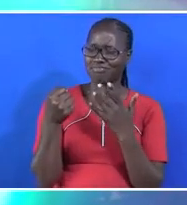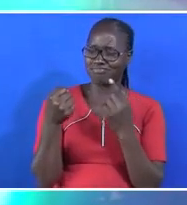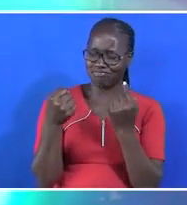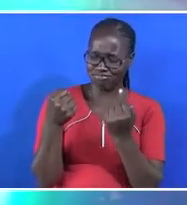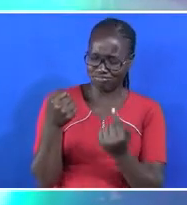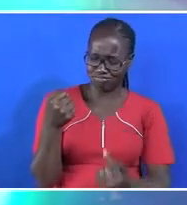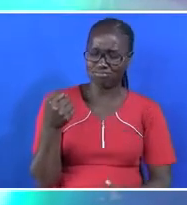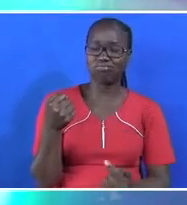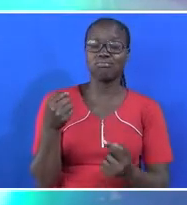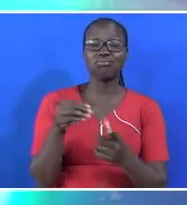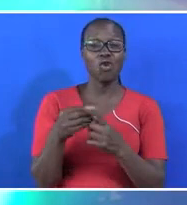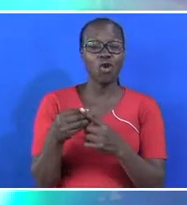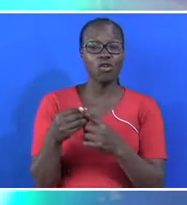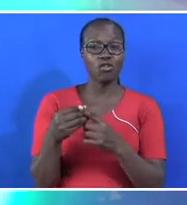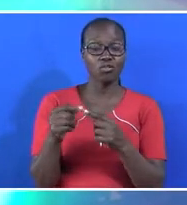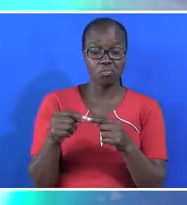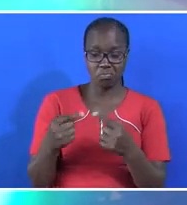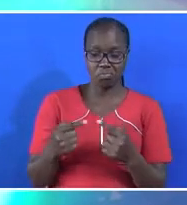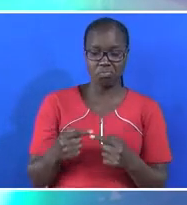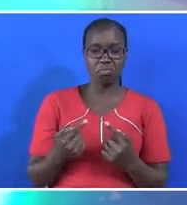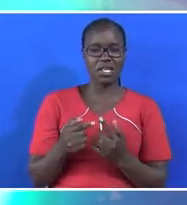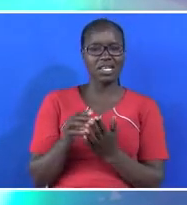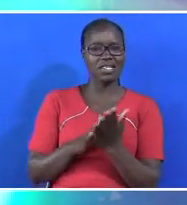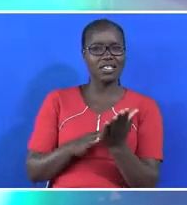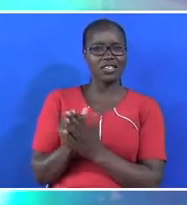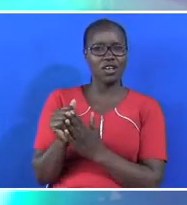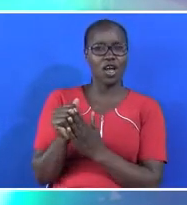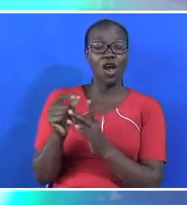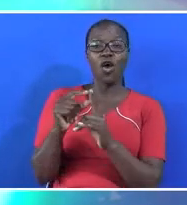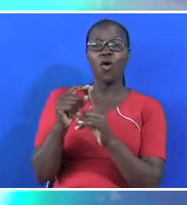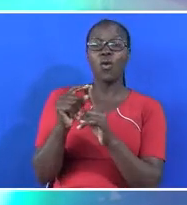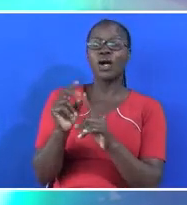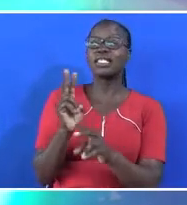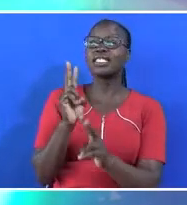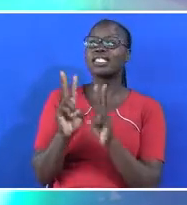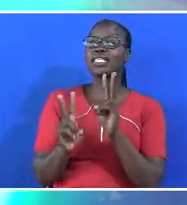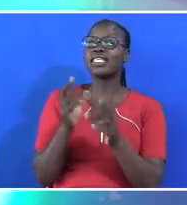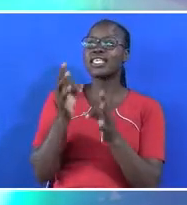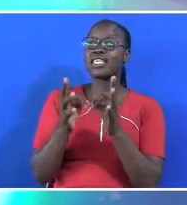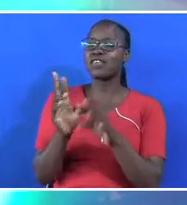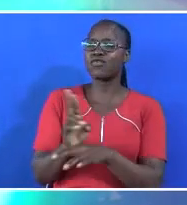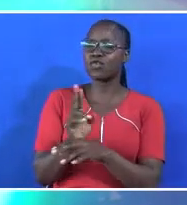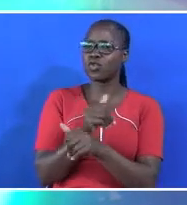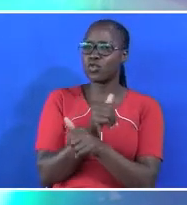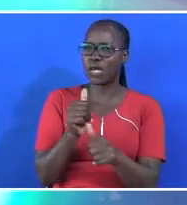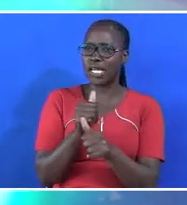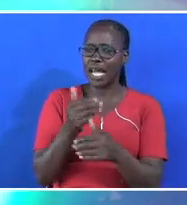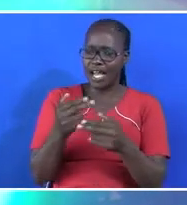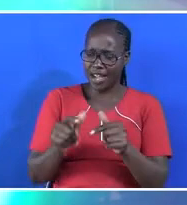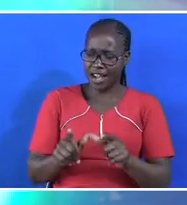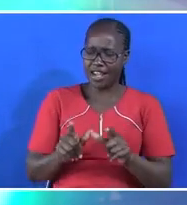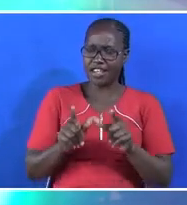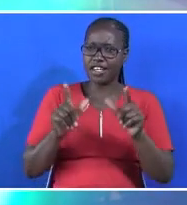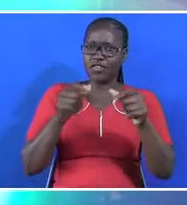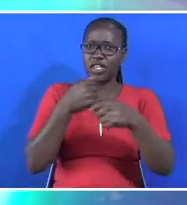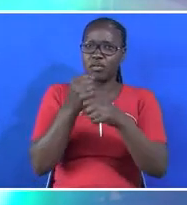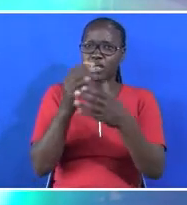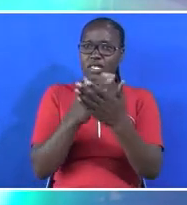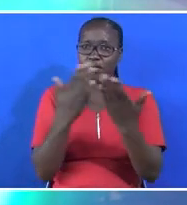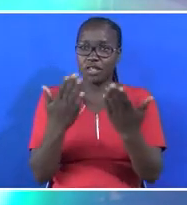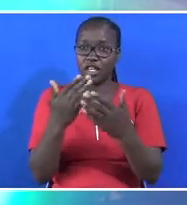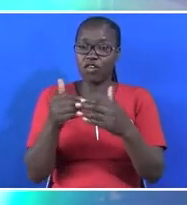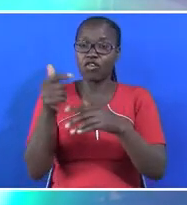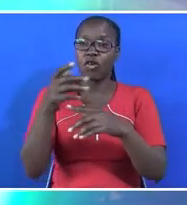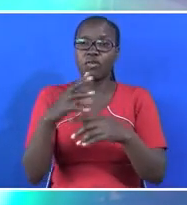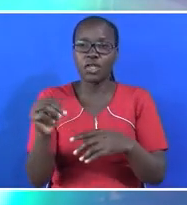them completely. You know that words are powerful, that if used well, words can lift a man and make something out of